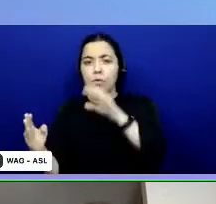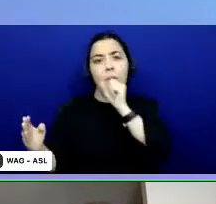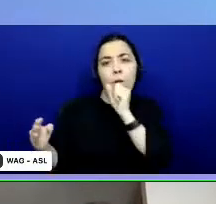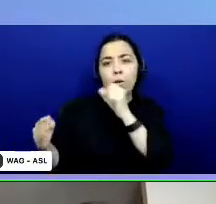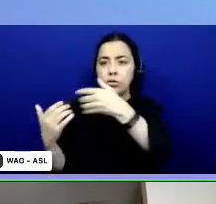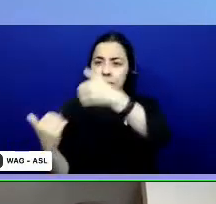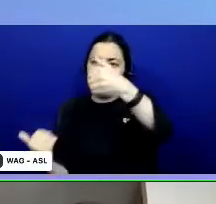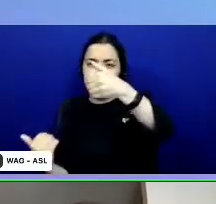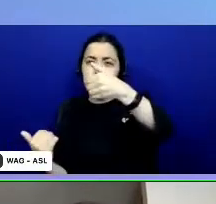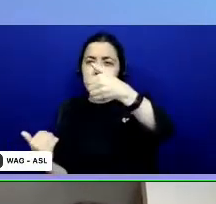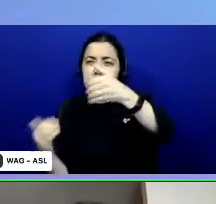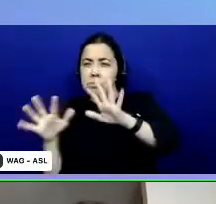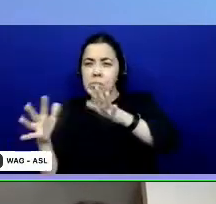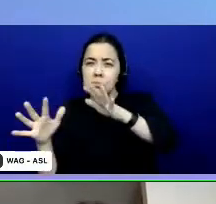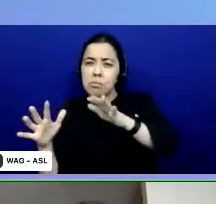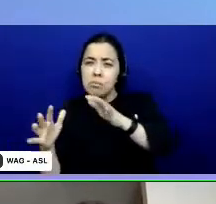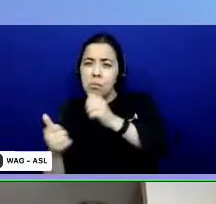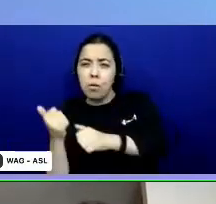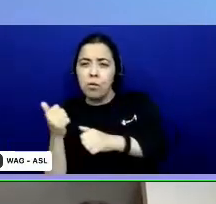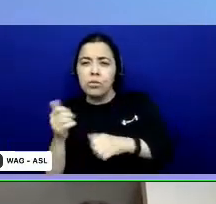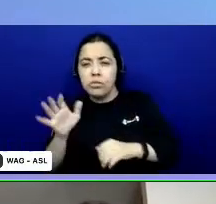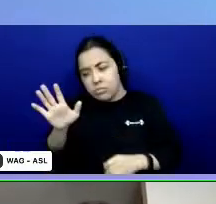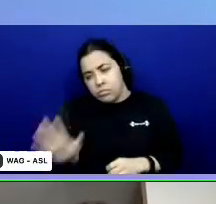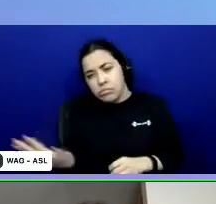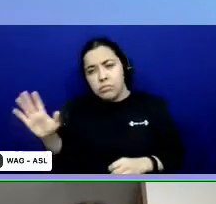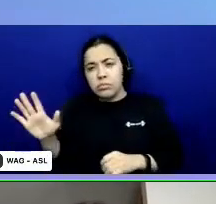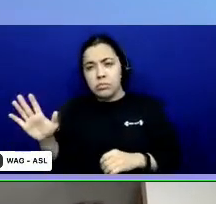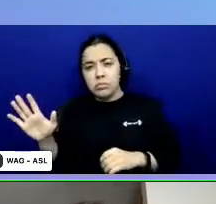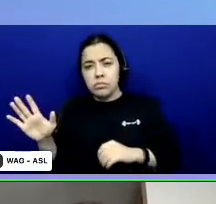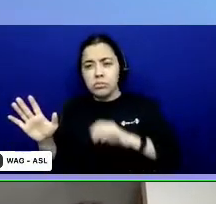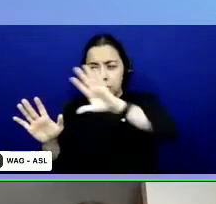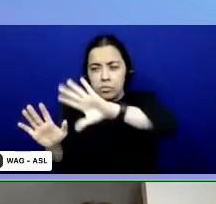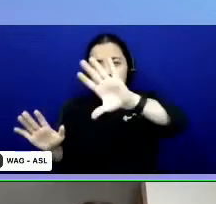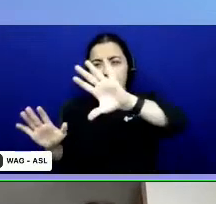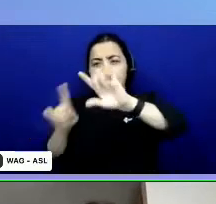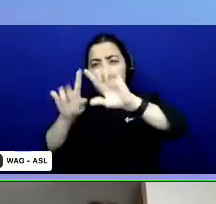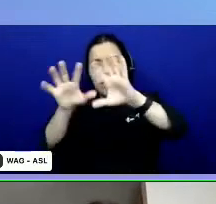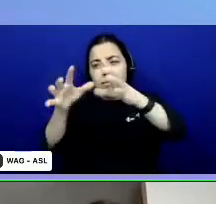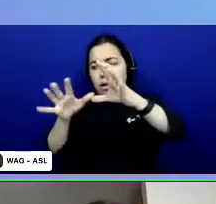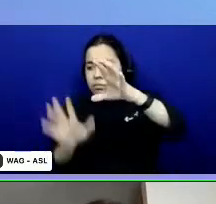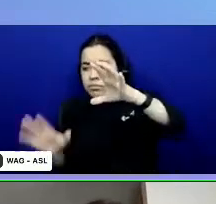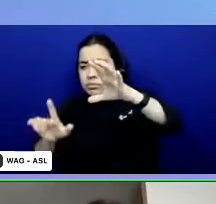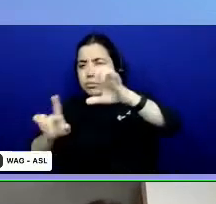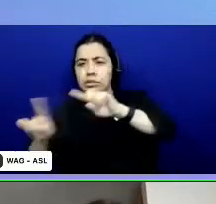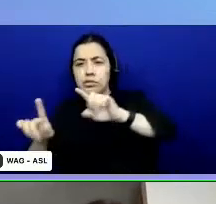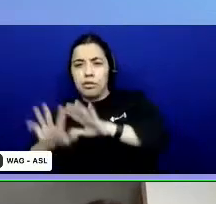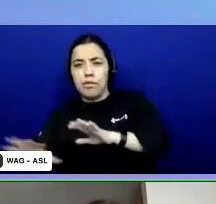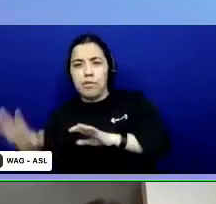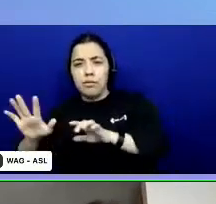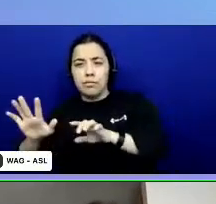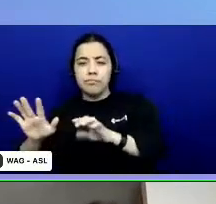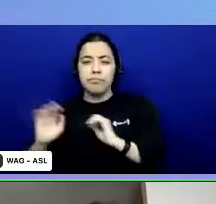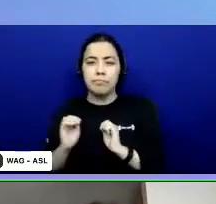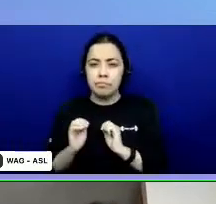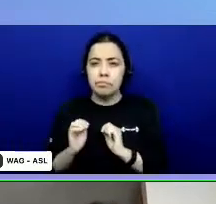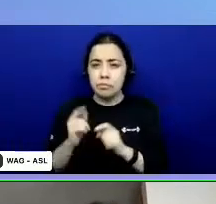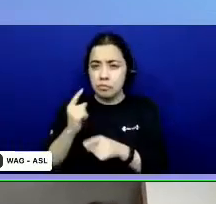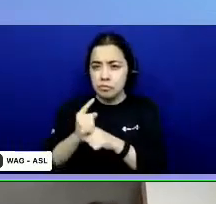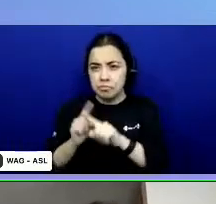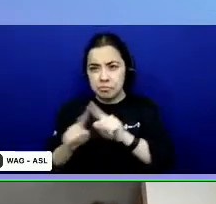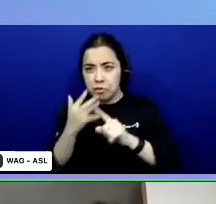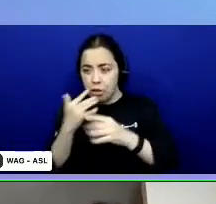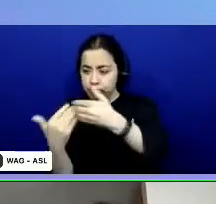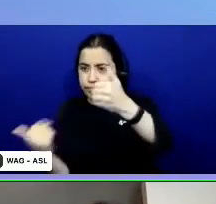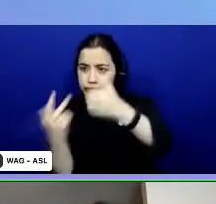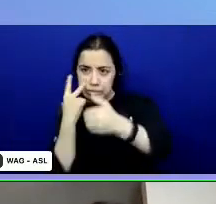classes. Everything on the one side of the decision boundary will be in one class, and everything on the other side will be in another class. But unless you come